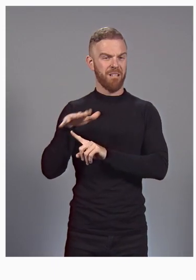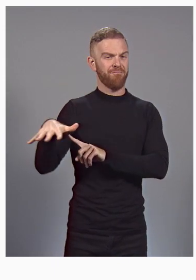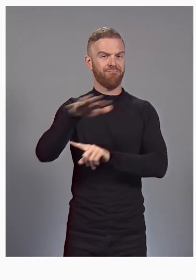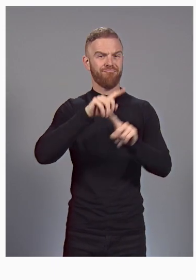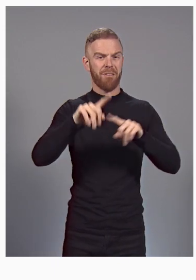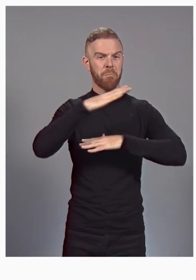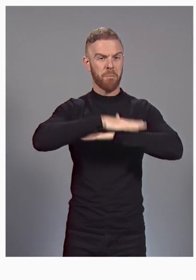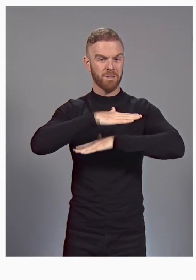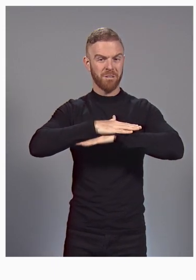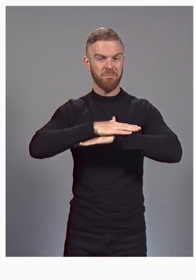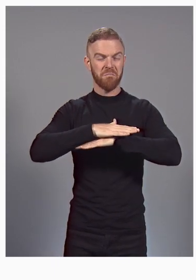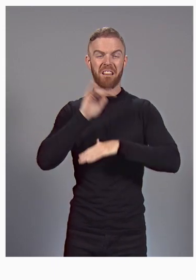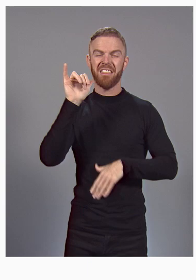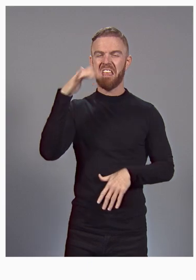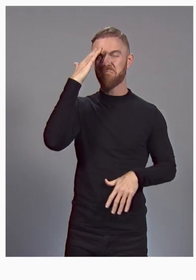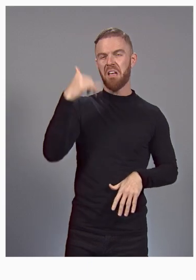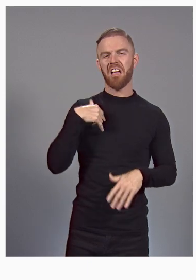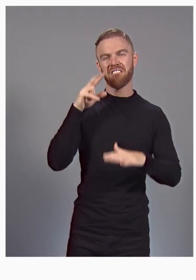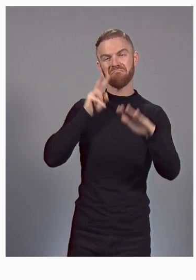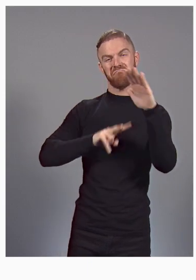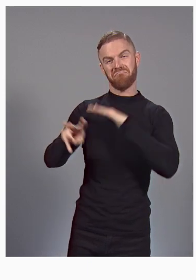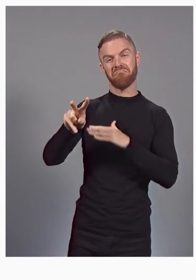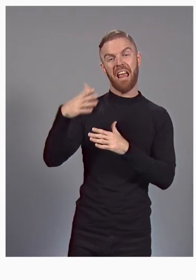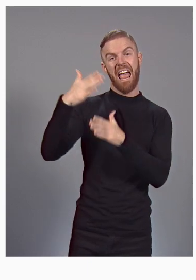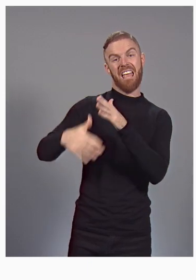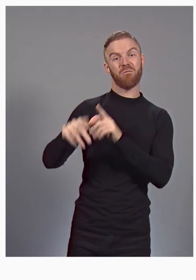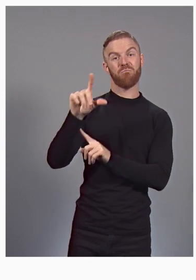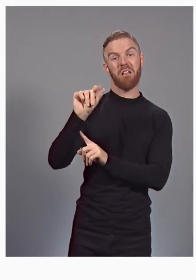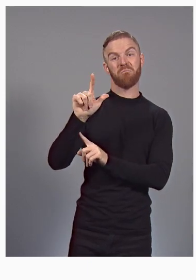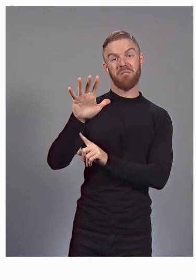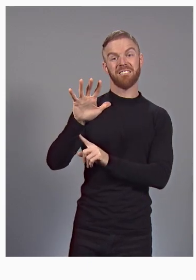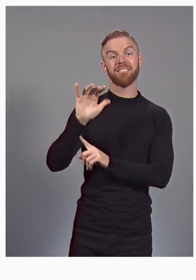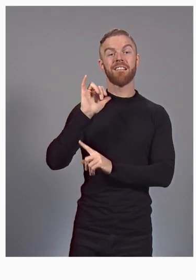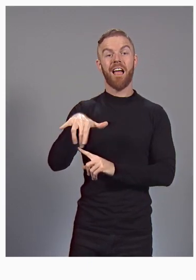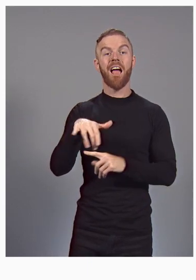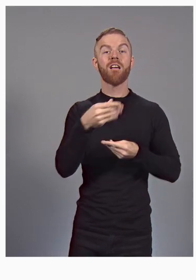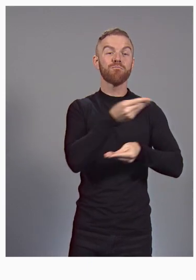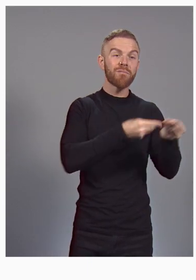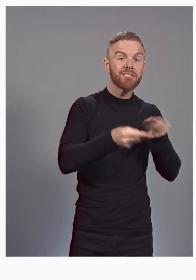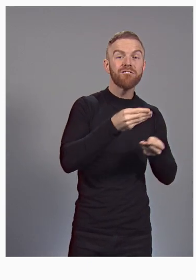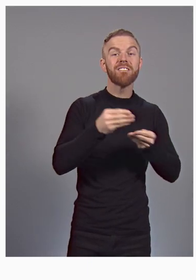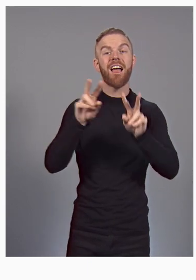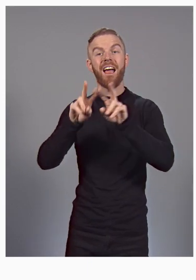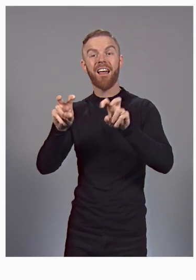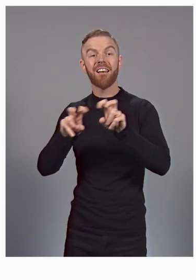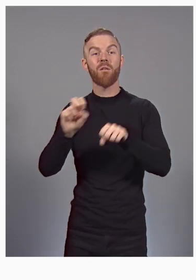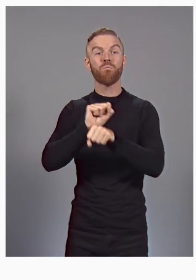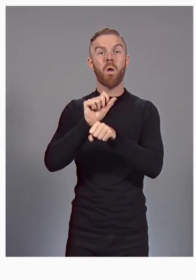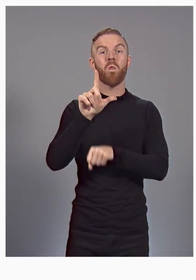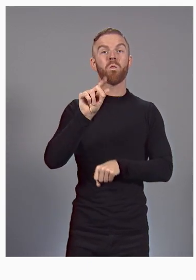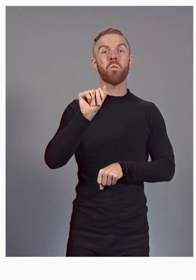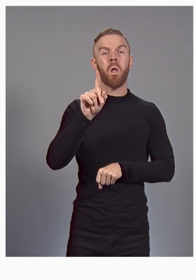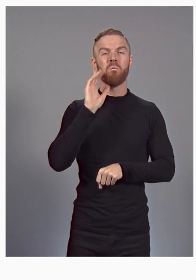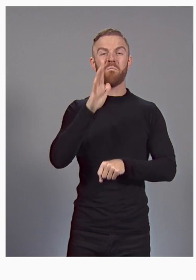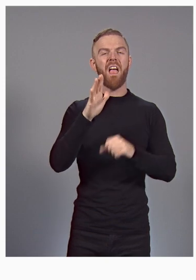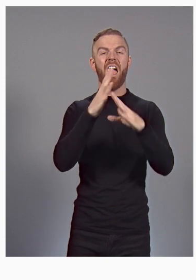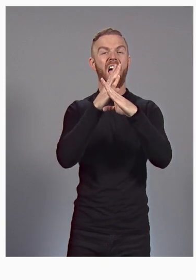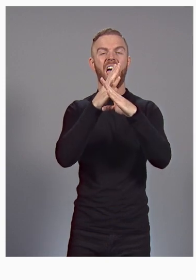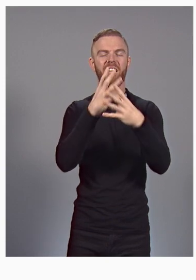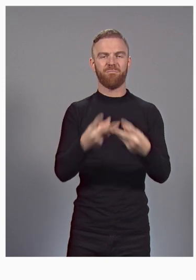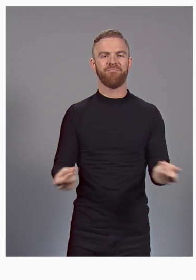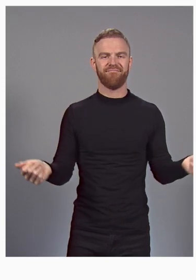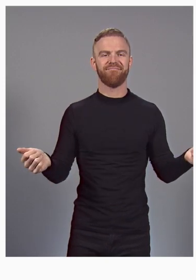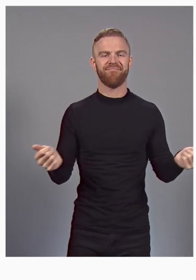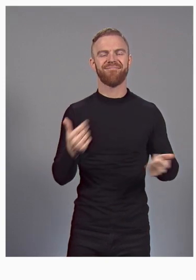I predict that by the end of 2025, the barriers between transactional and analytical workloads will